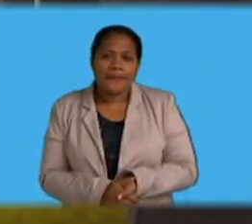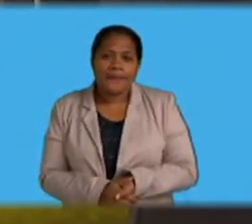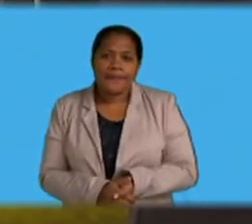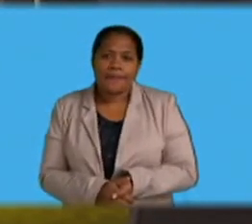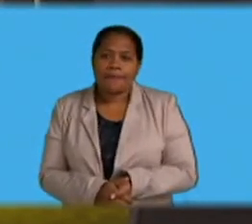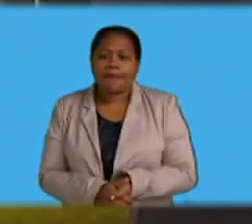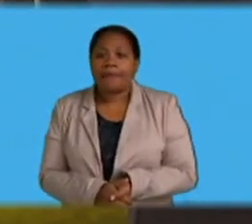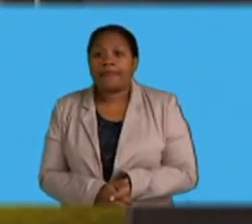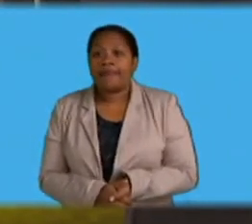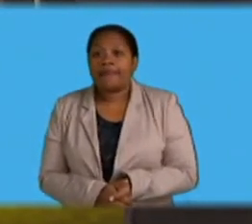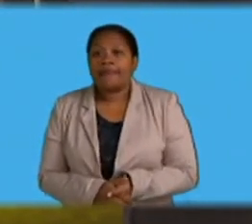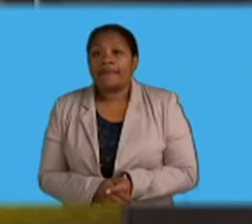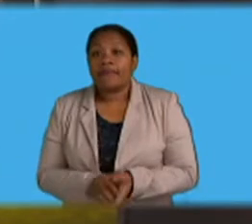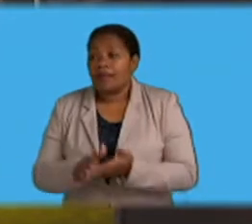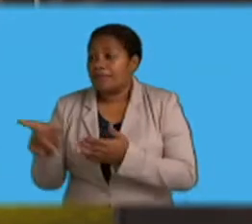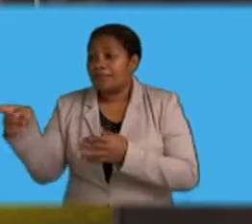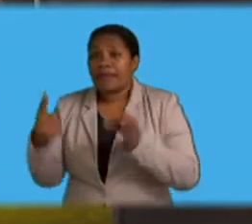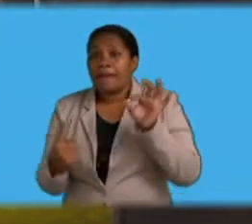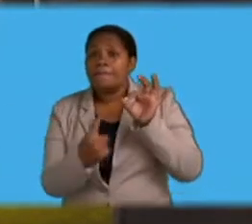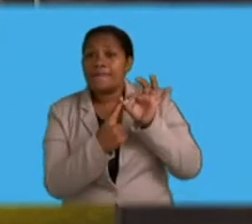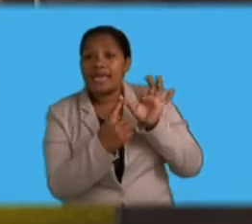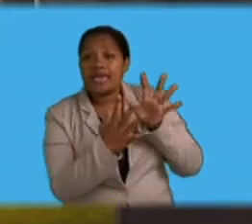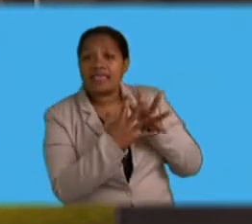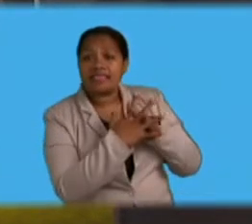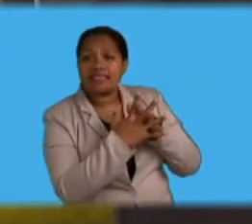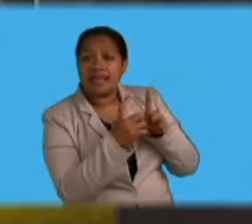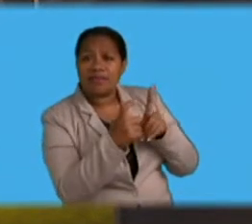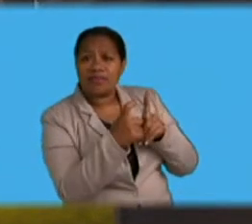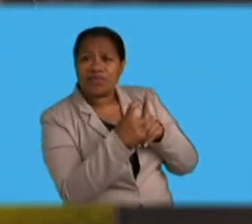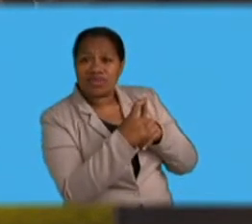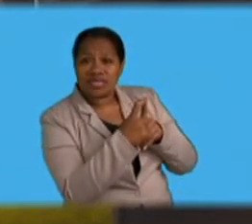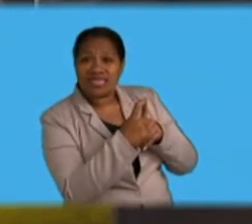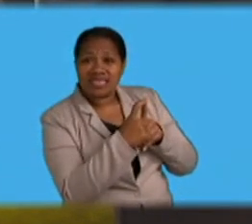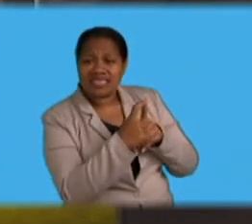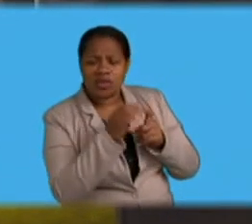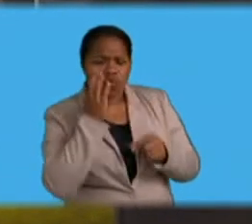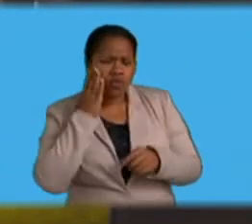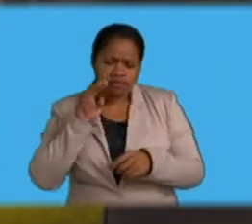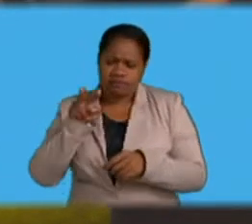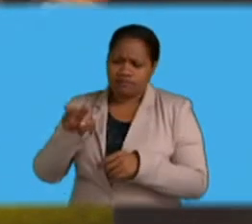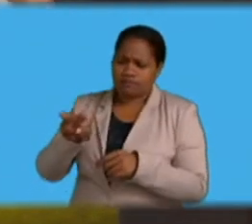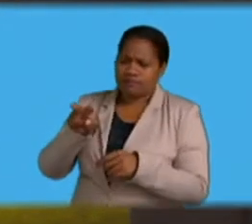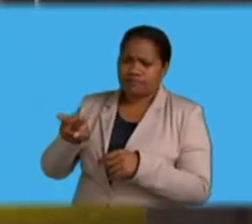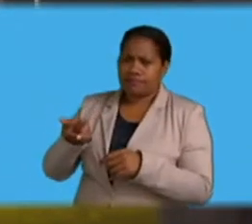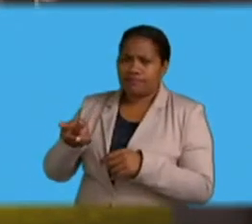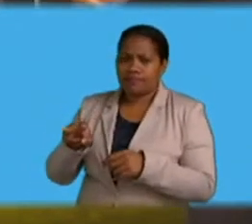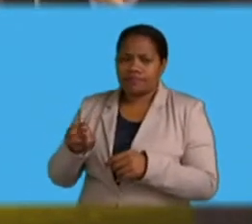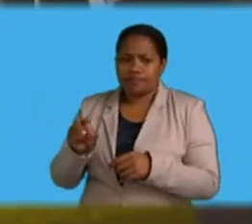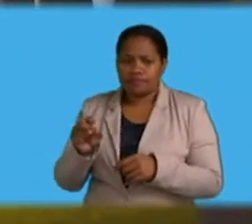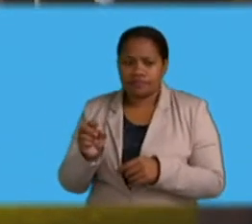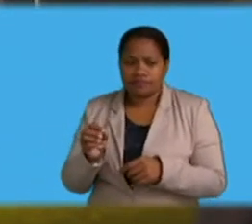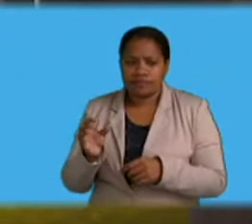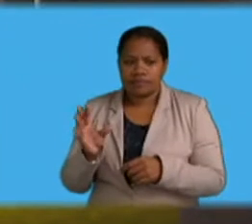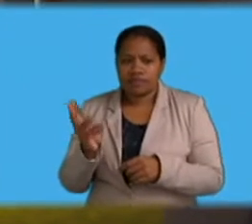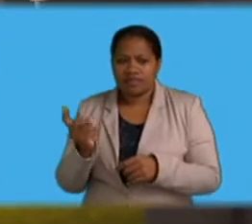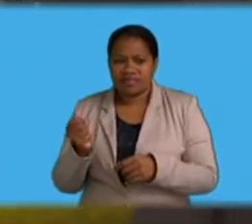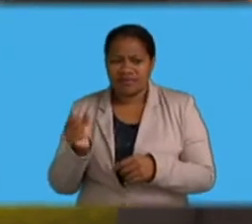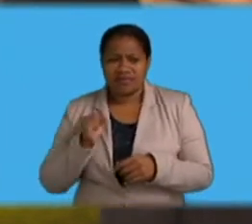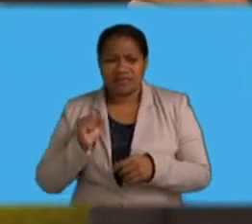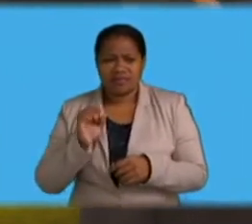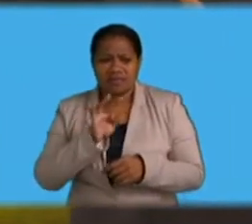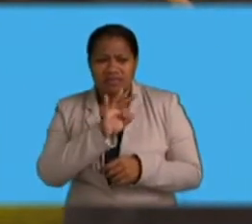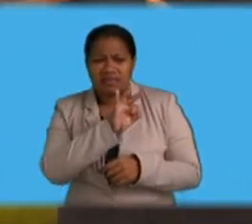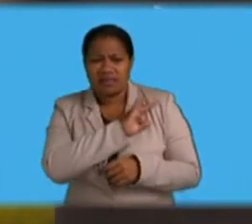the PWD case, where we saw a collusion of some staff from the Ministry of Infrastructure, sorry, I shouldn't say